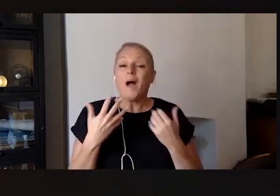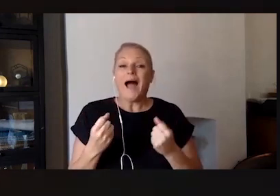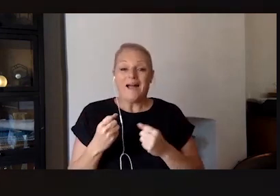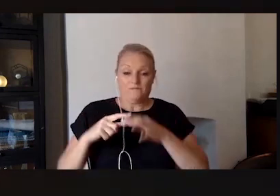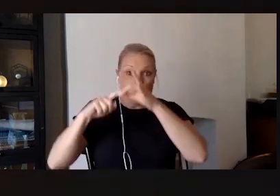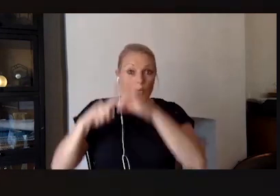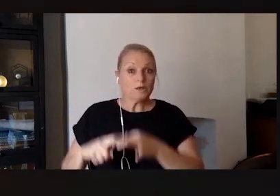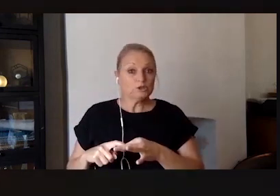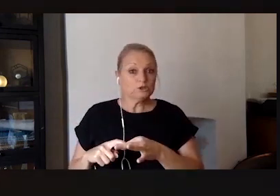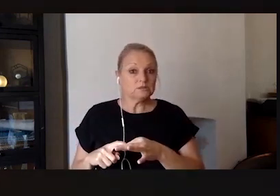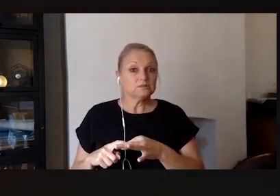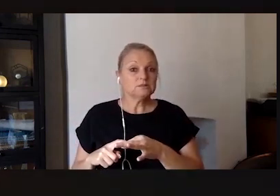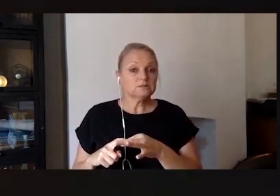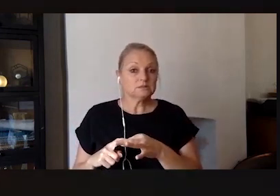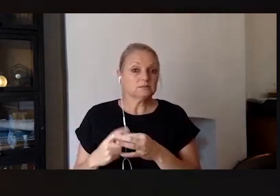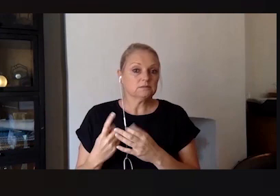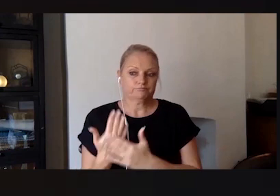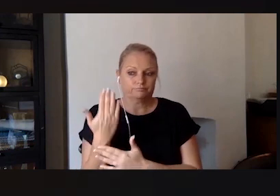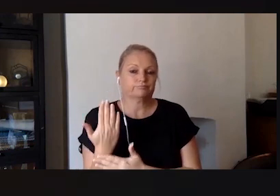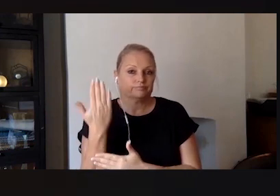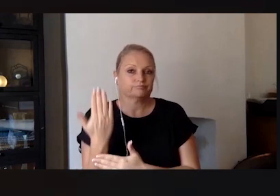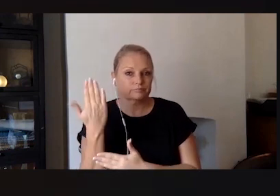got a couple come through.